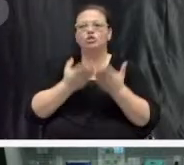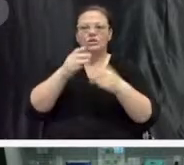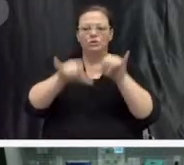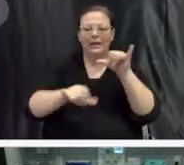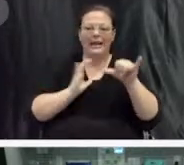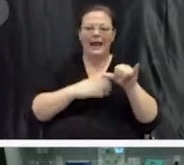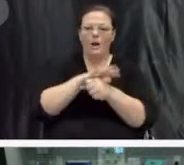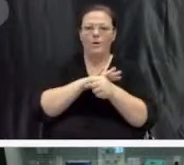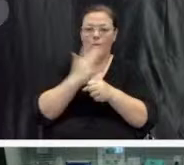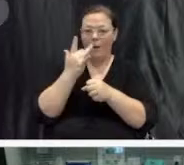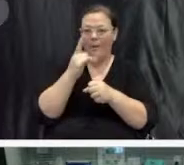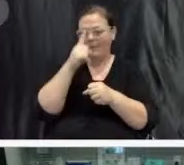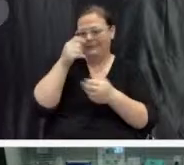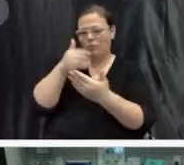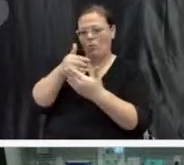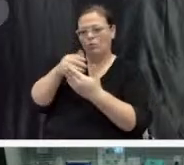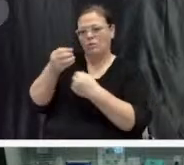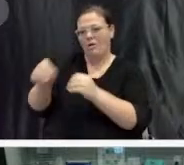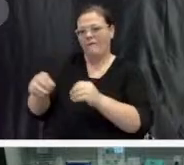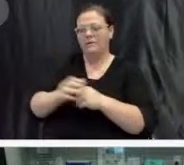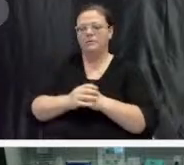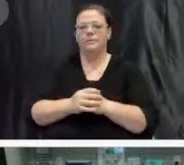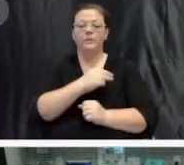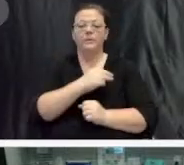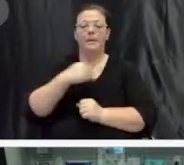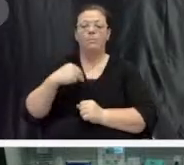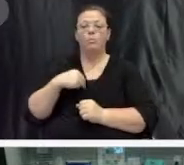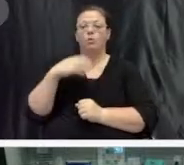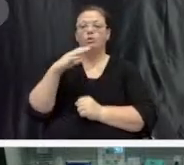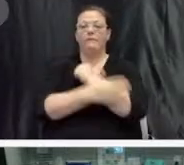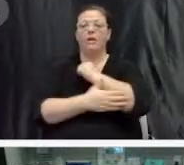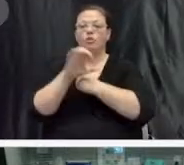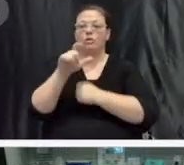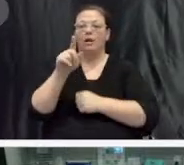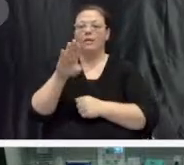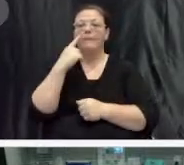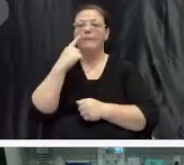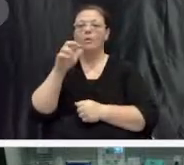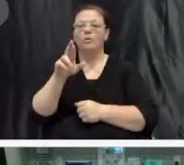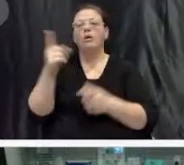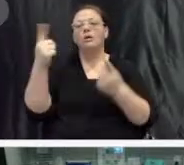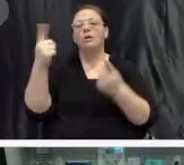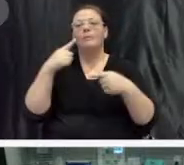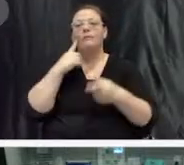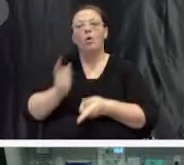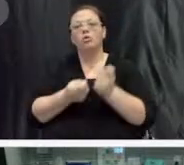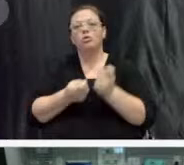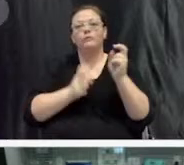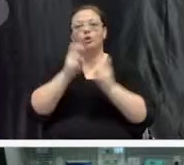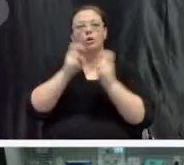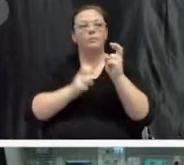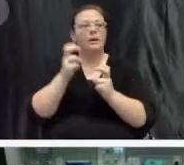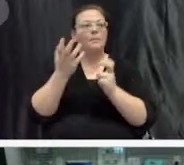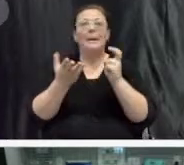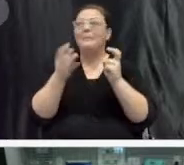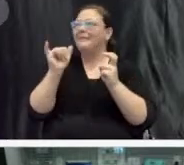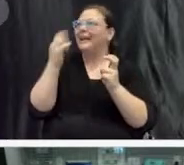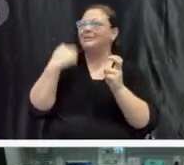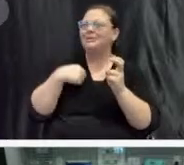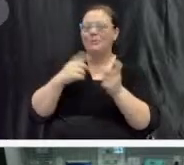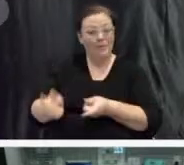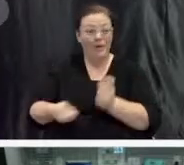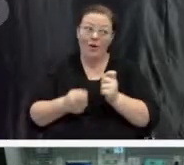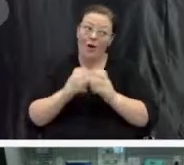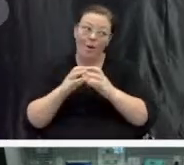it's close to the office. Members of the Country Club of Little Rock coming into town for a golf tournament, maybe that's where those golf balls came